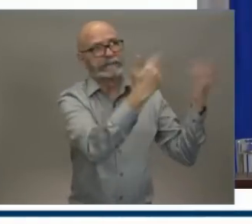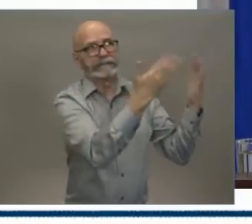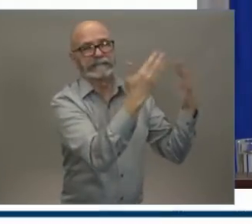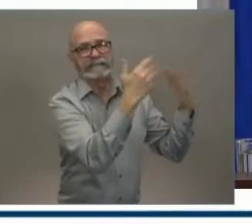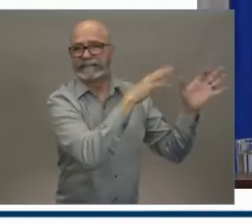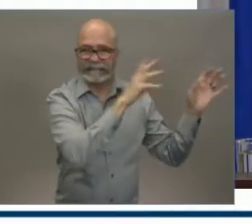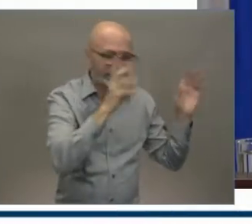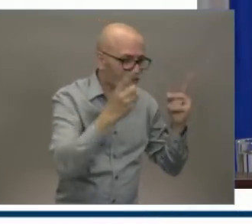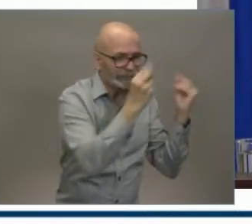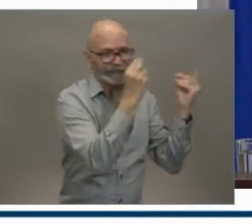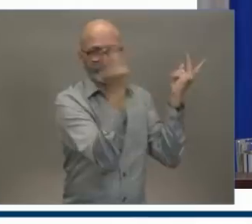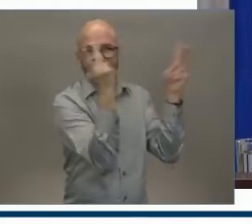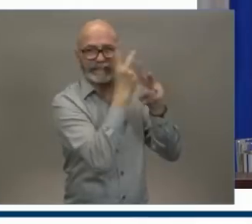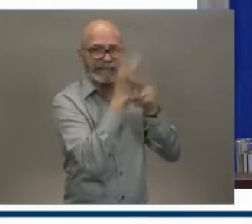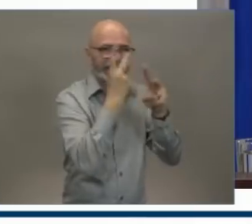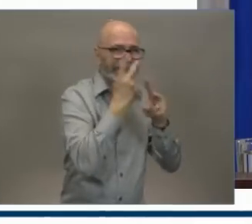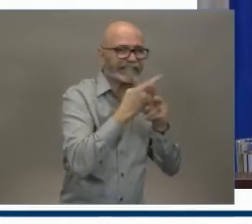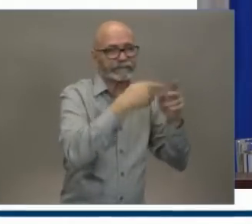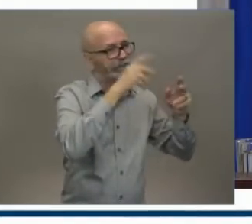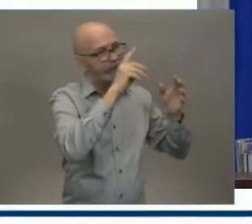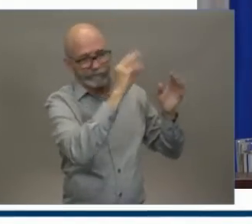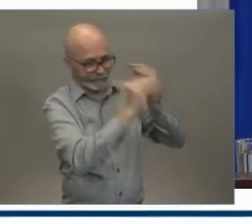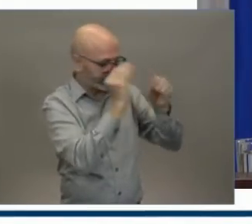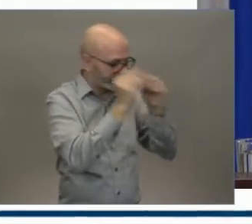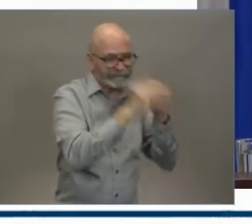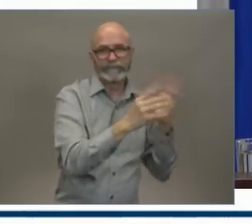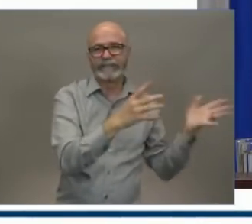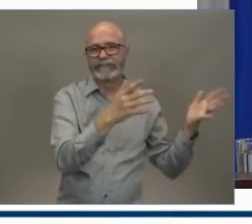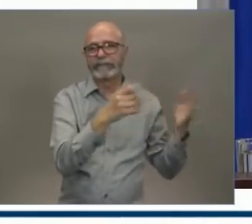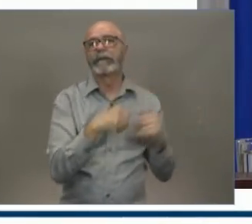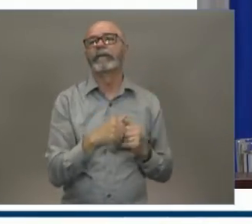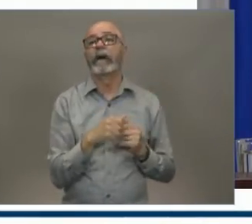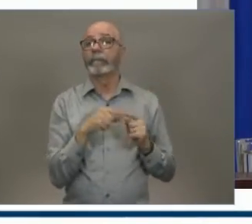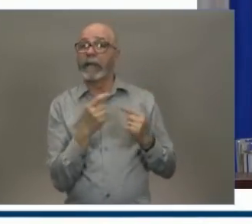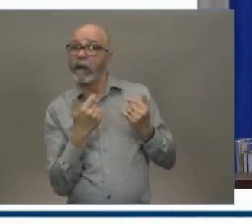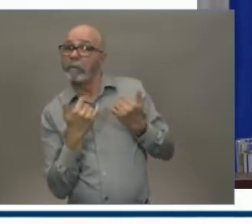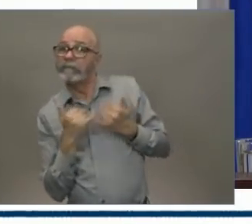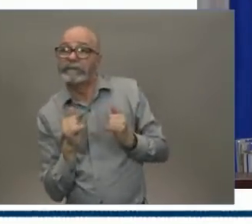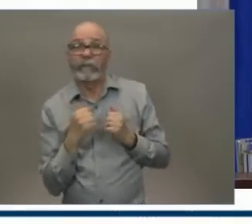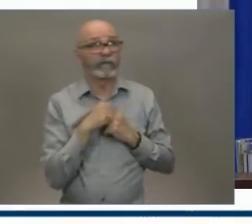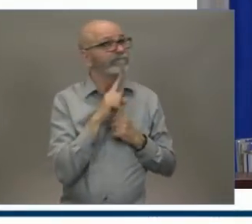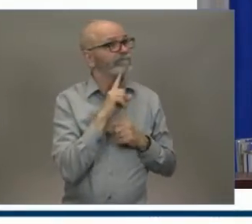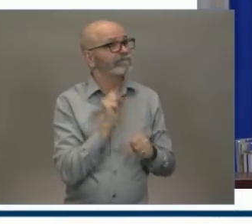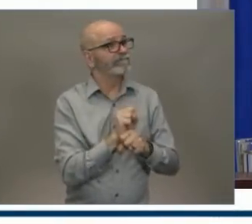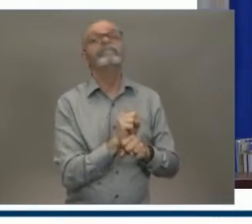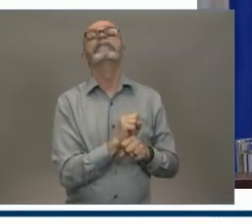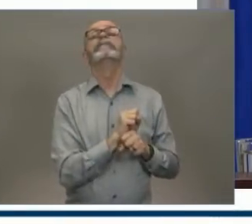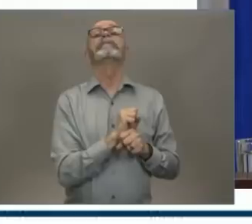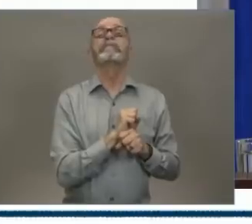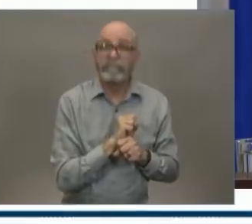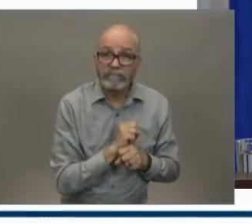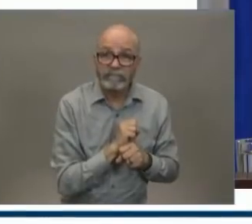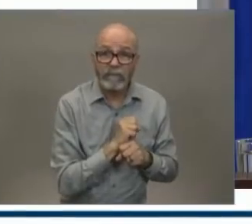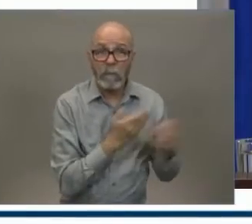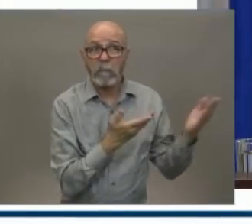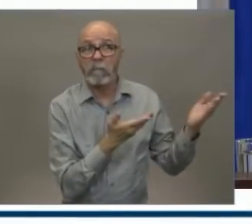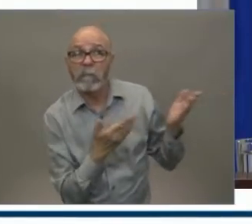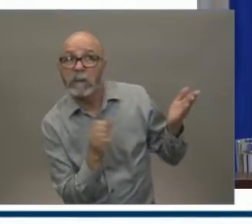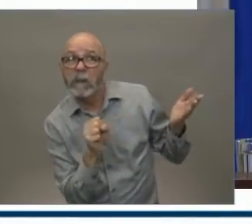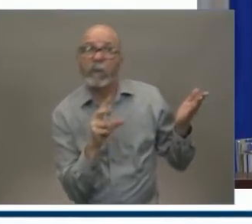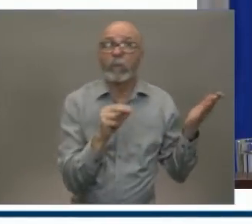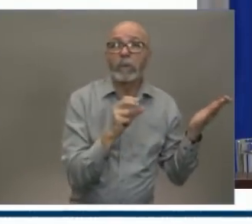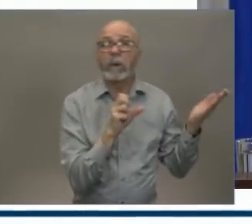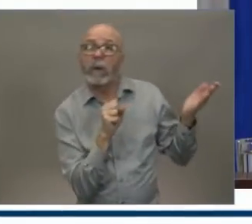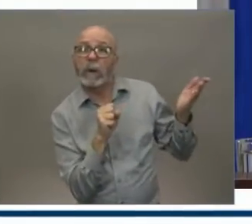I am monitoring the situation, but until there is a level of guarantee of supply, we will continue to hold back